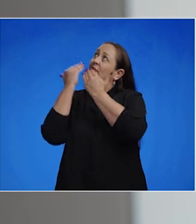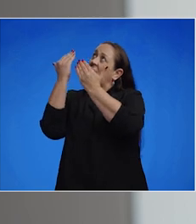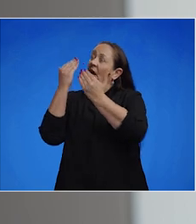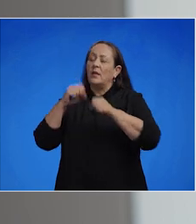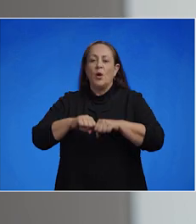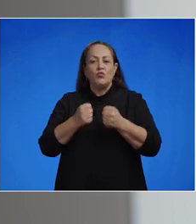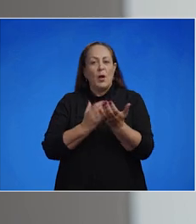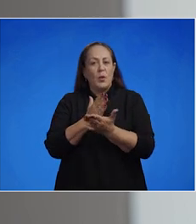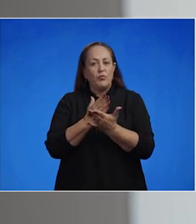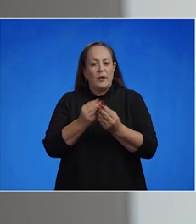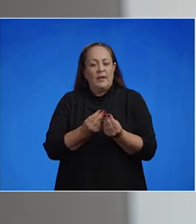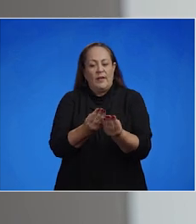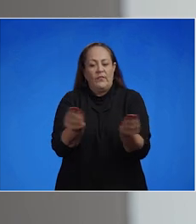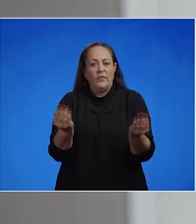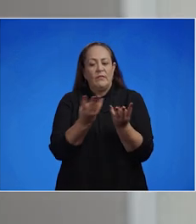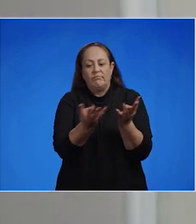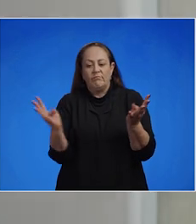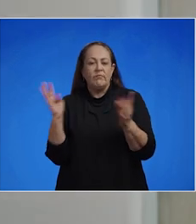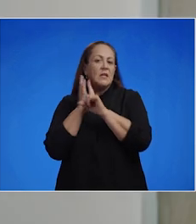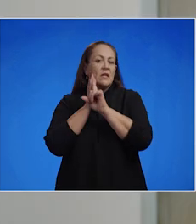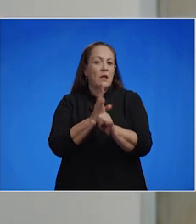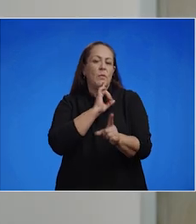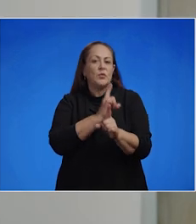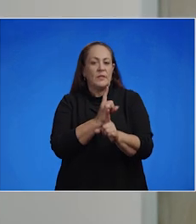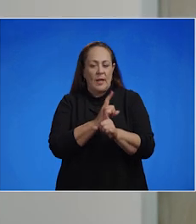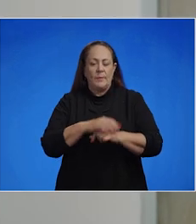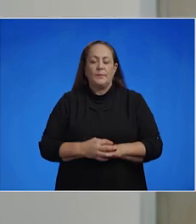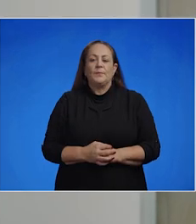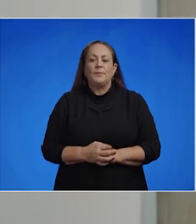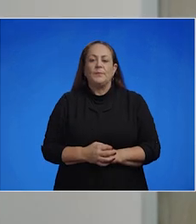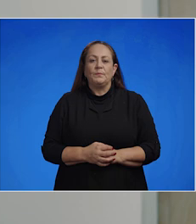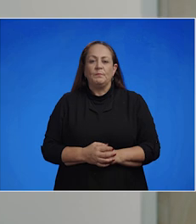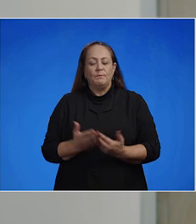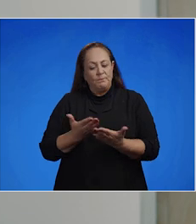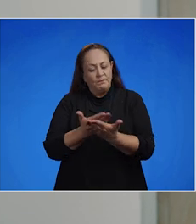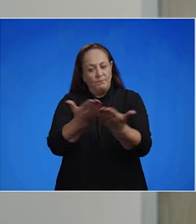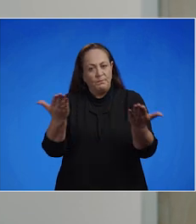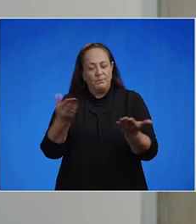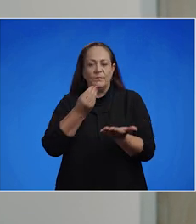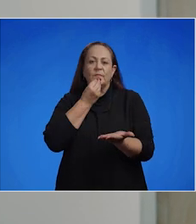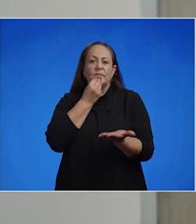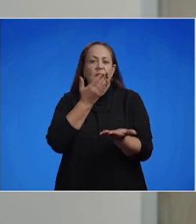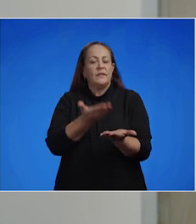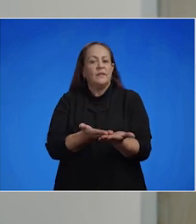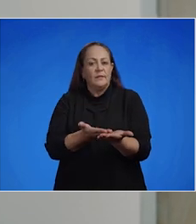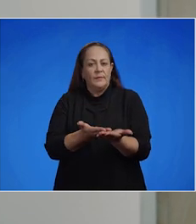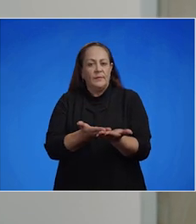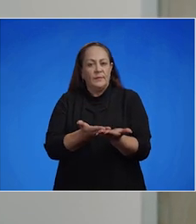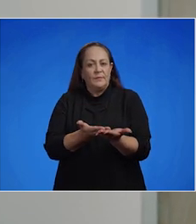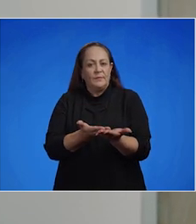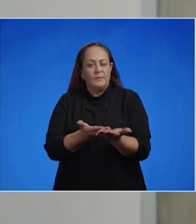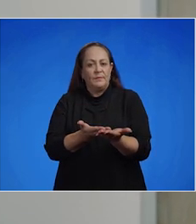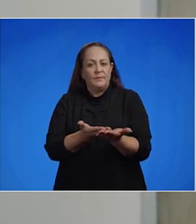it and gave it to his disciples, saying, "Take this, all of you, and eat of